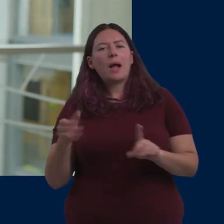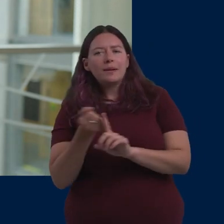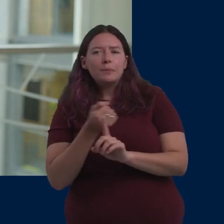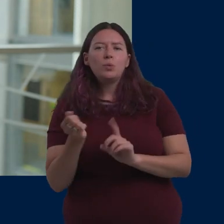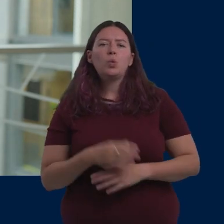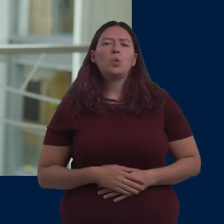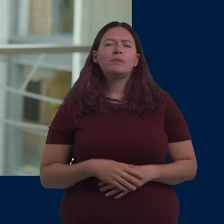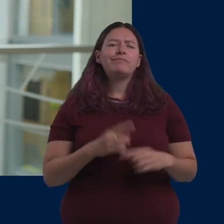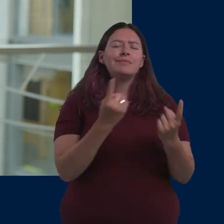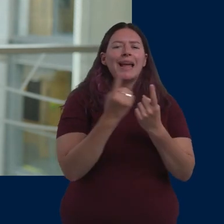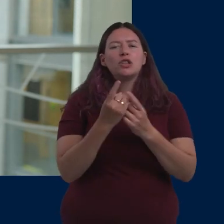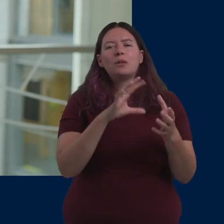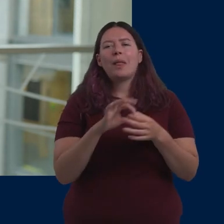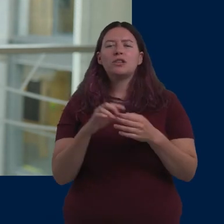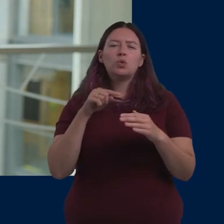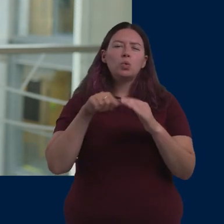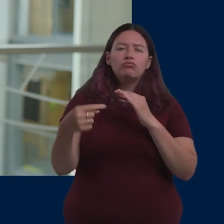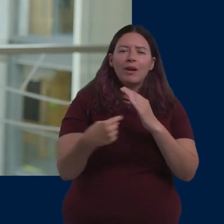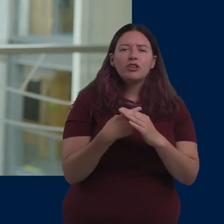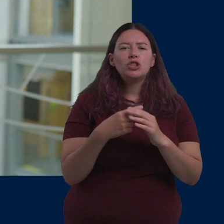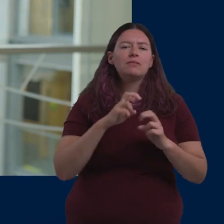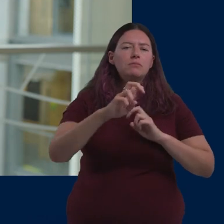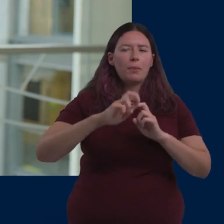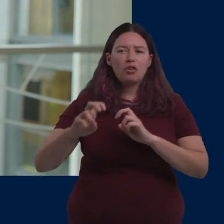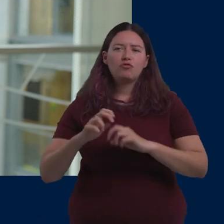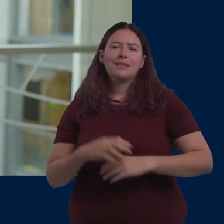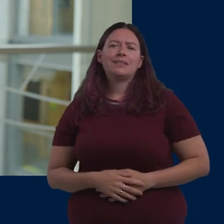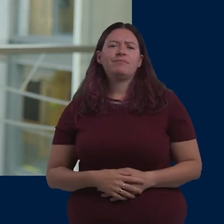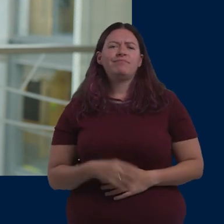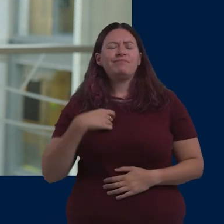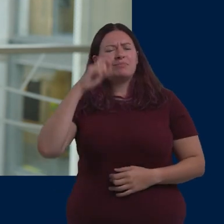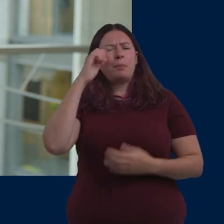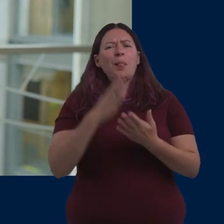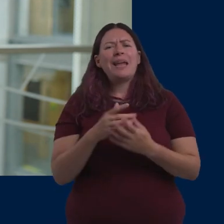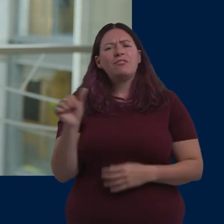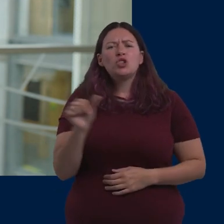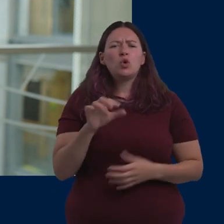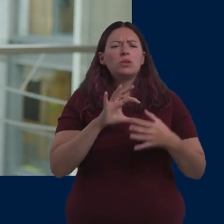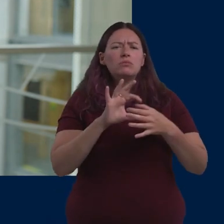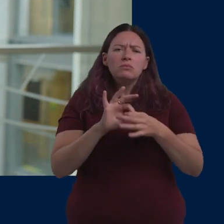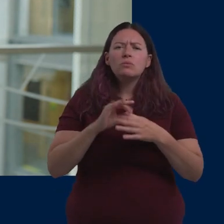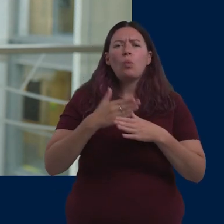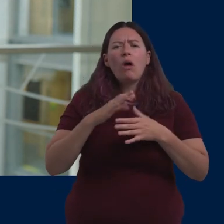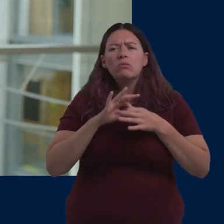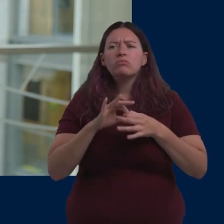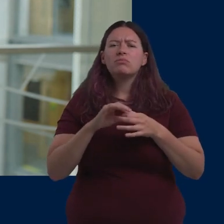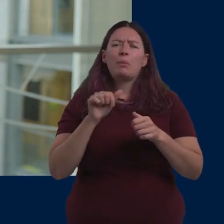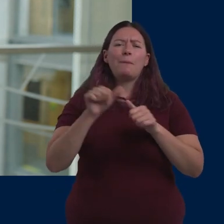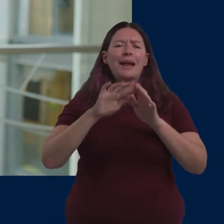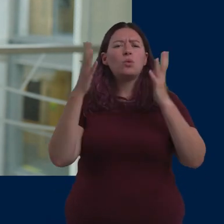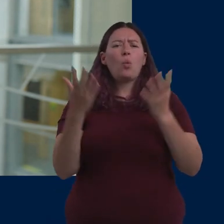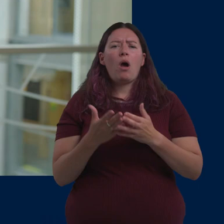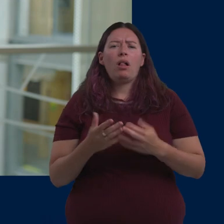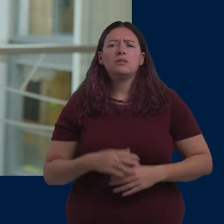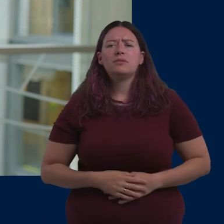issues of refugees and migrants. I believe we should work for a better world at any cost, where